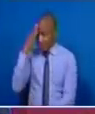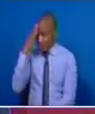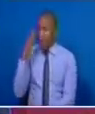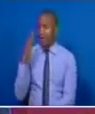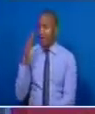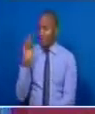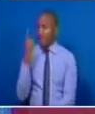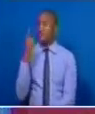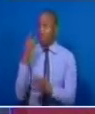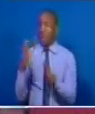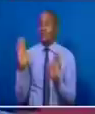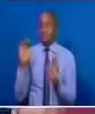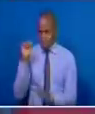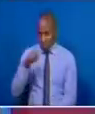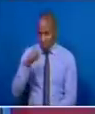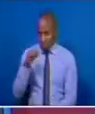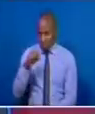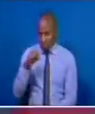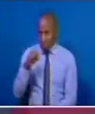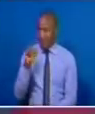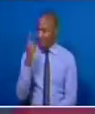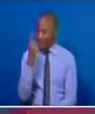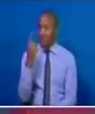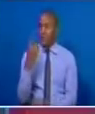once in those other previous three elections.